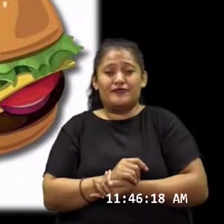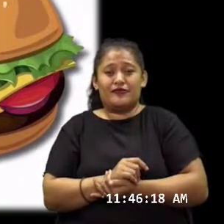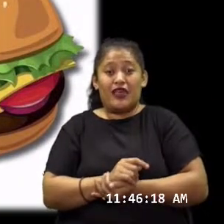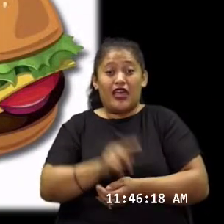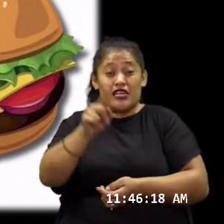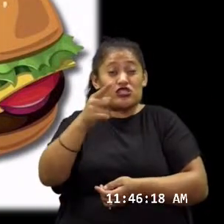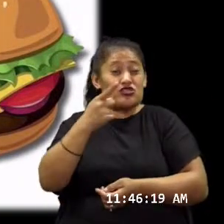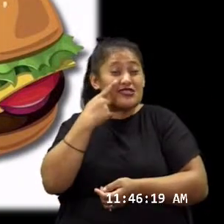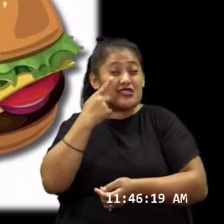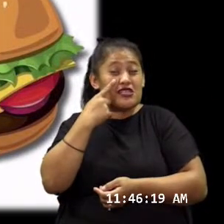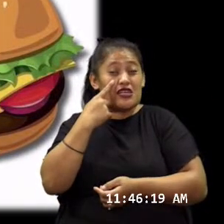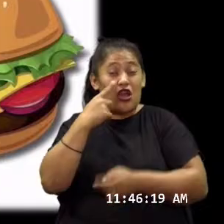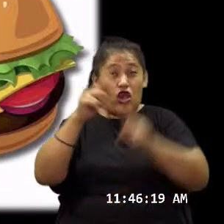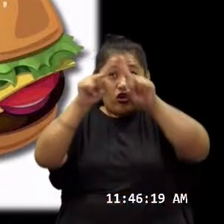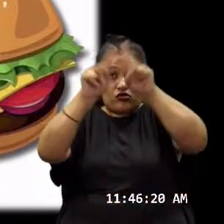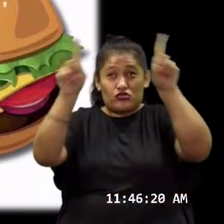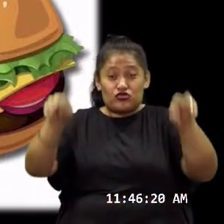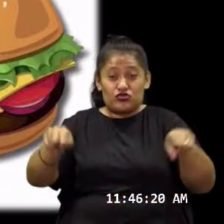As you see on the screen,